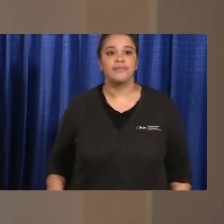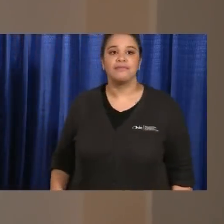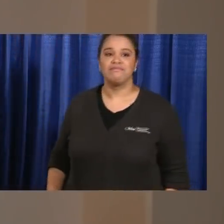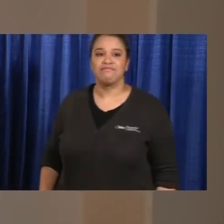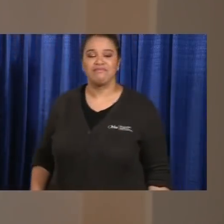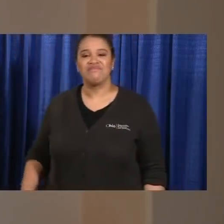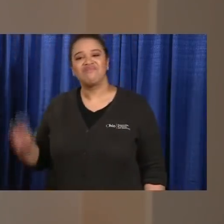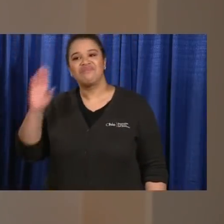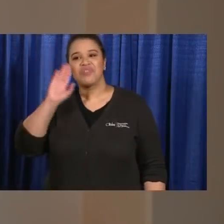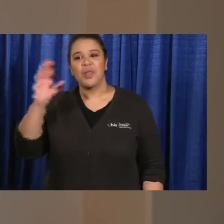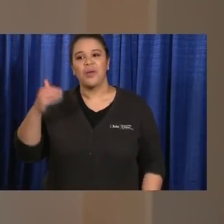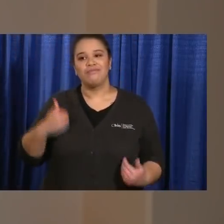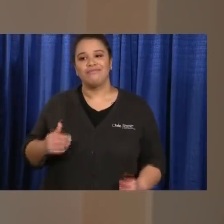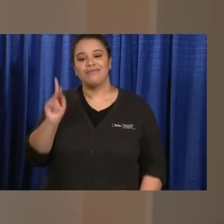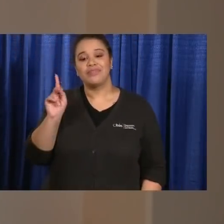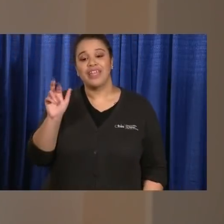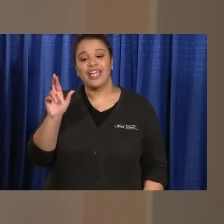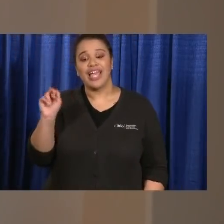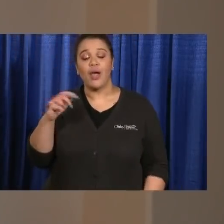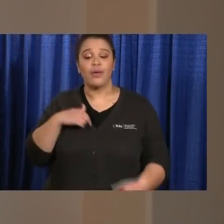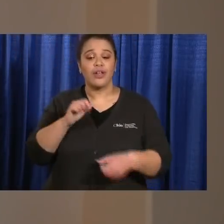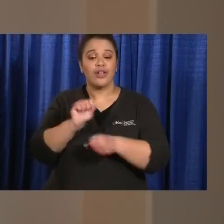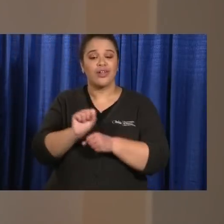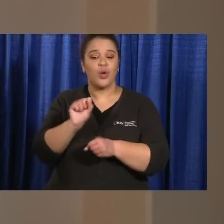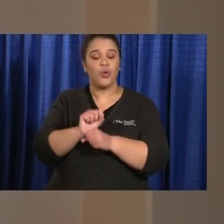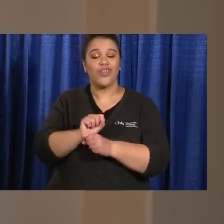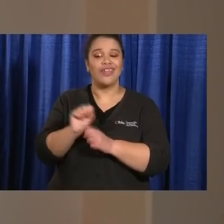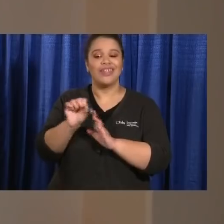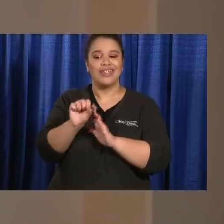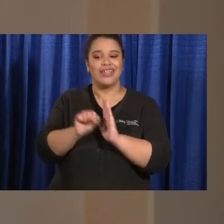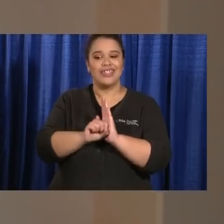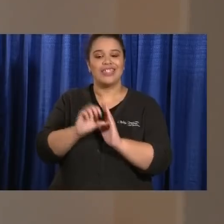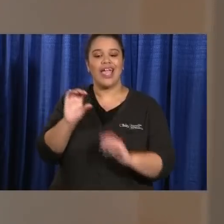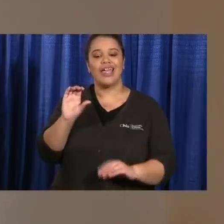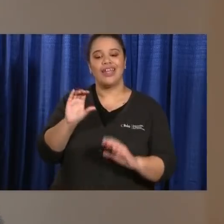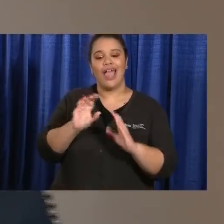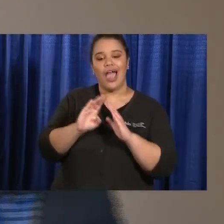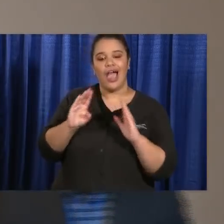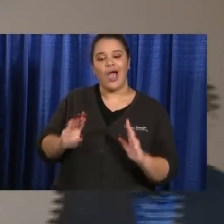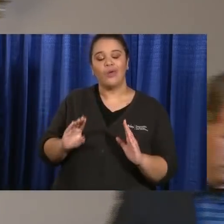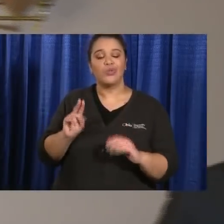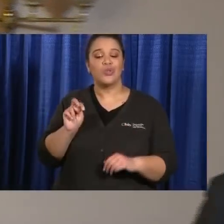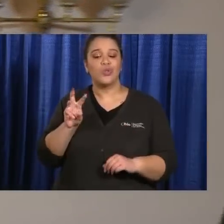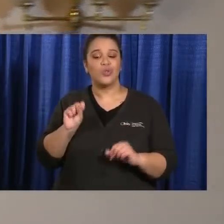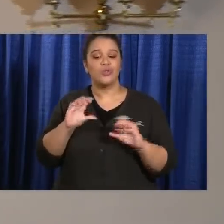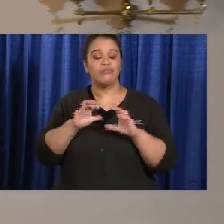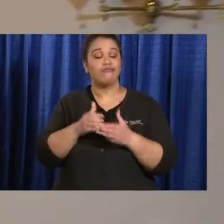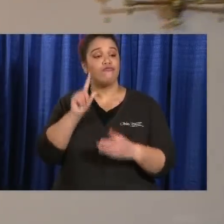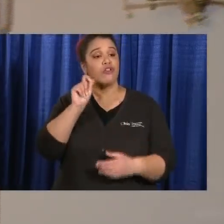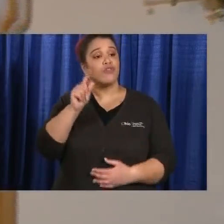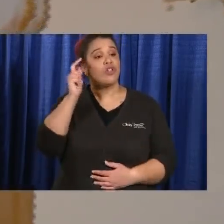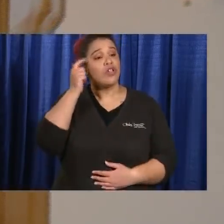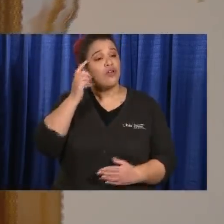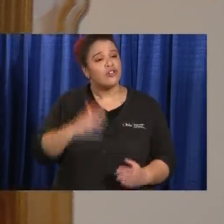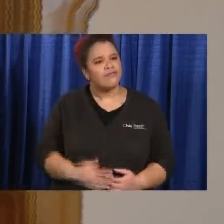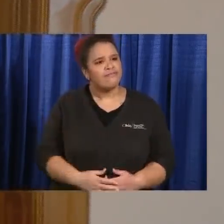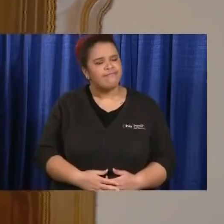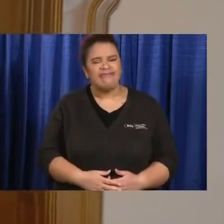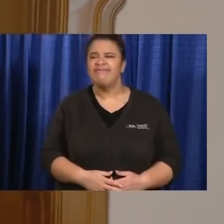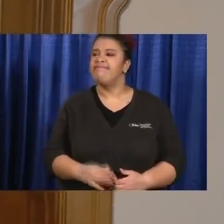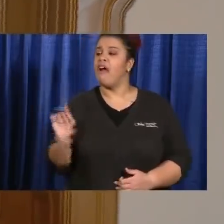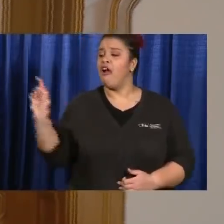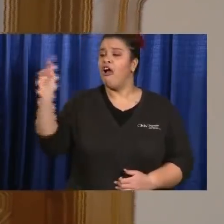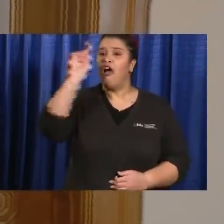Hi, it's Karen Counselor from Ohio Public Radio and Television State House News Bureau. This question is for the governor. Governors in other states have gone to great lengths to